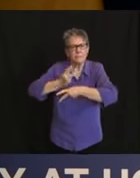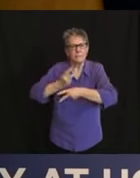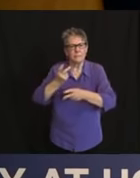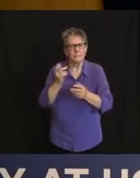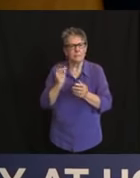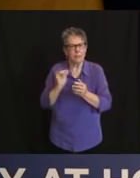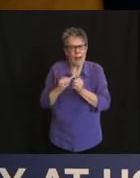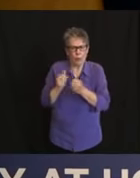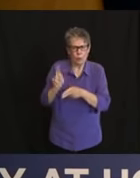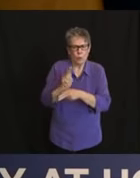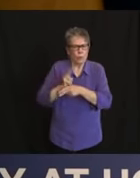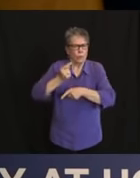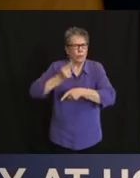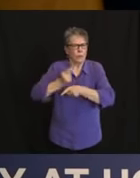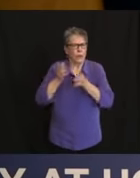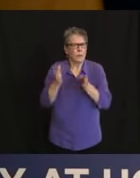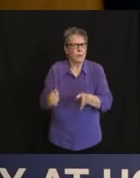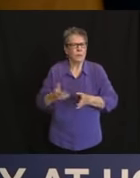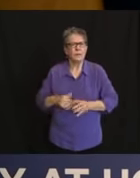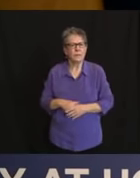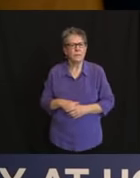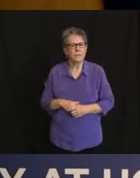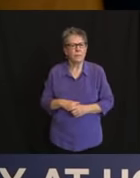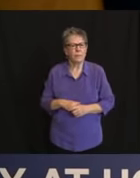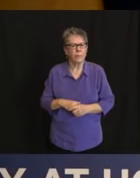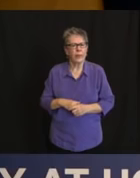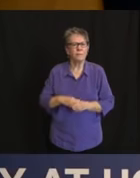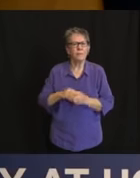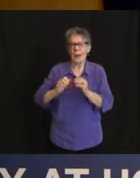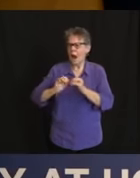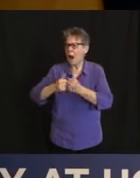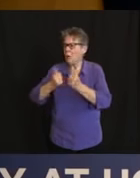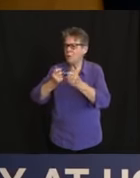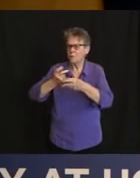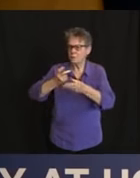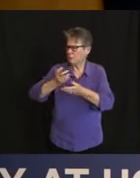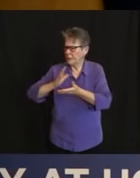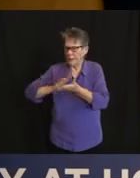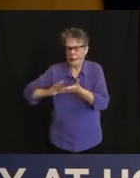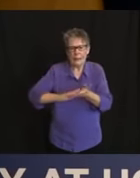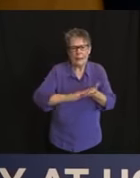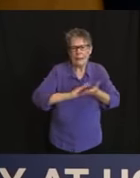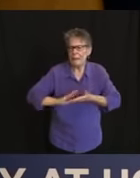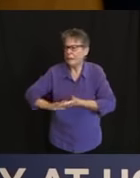products, and they were not following specifically the CDC